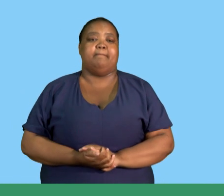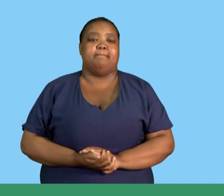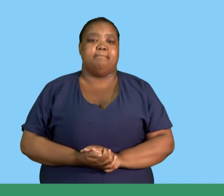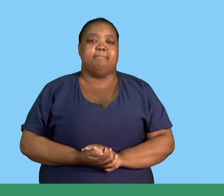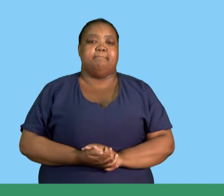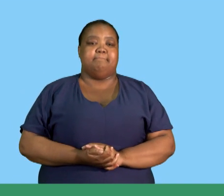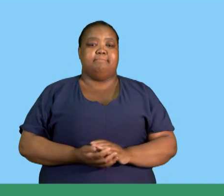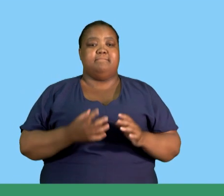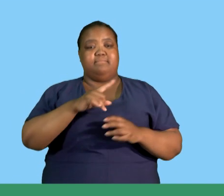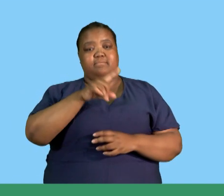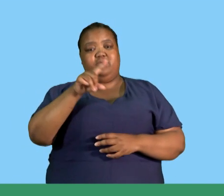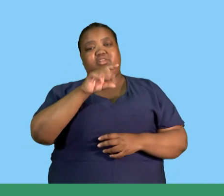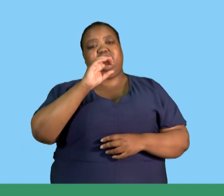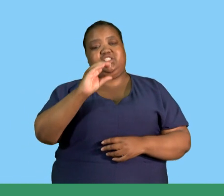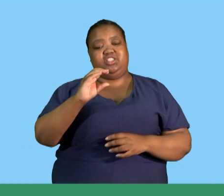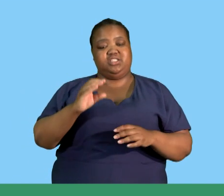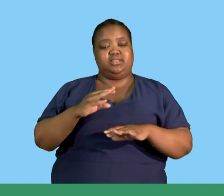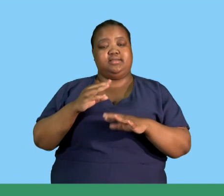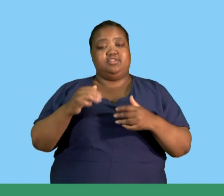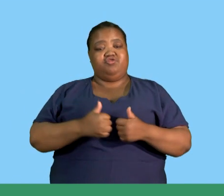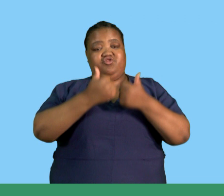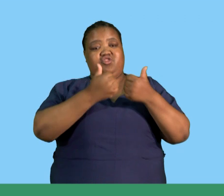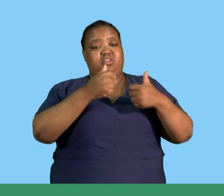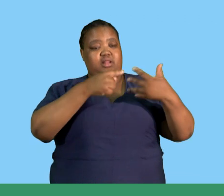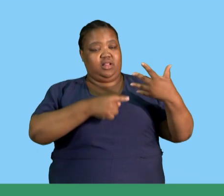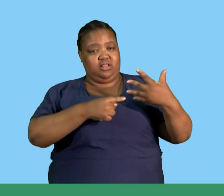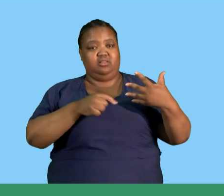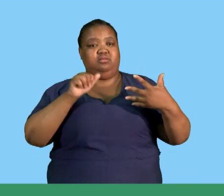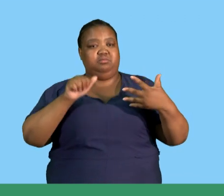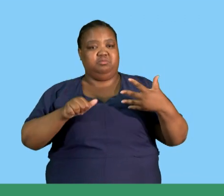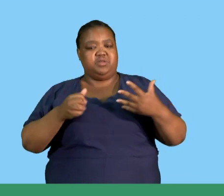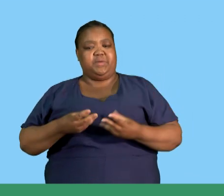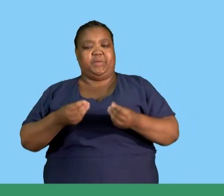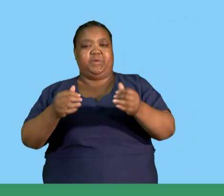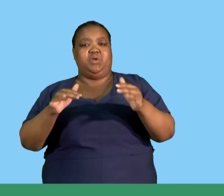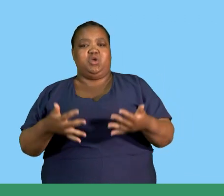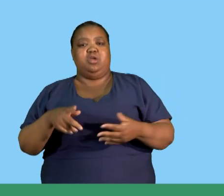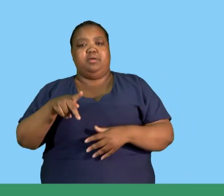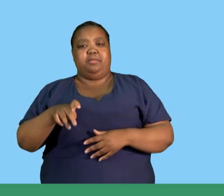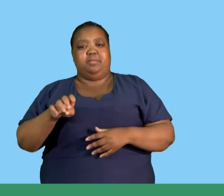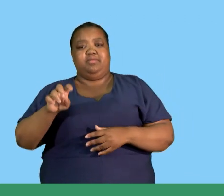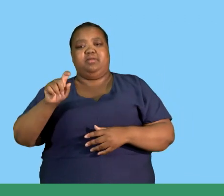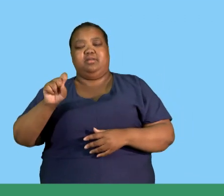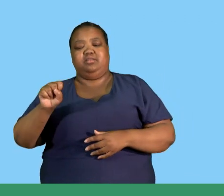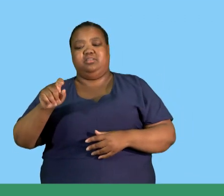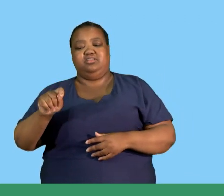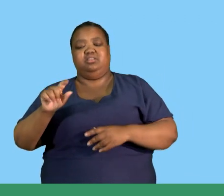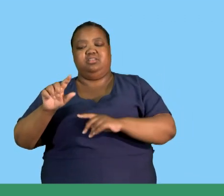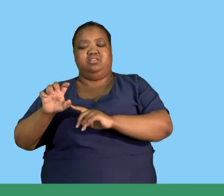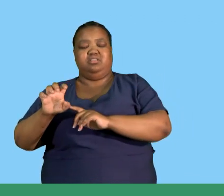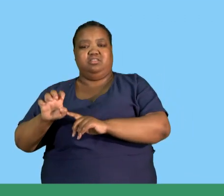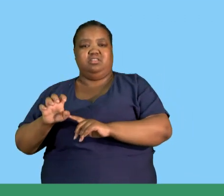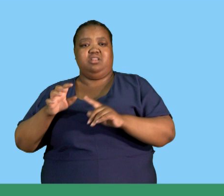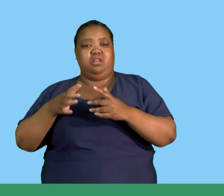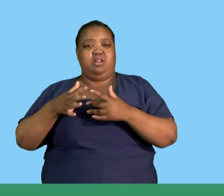Recommend ways in which ZC can deal with challenges that are posed by one of the PESTEL factors identified